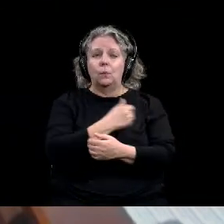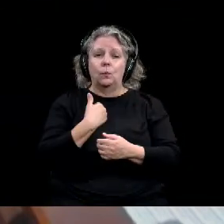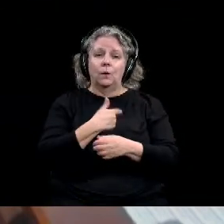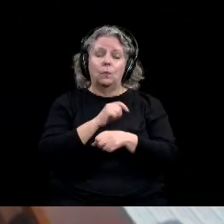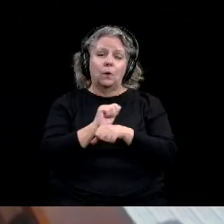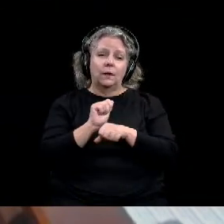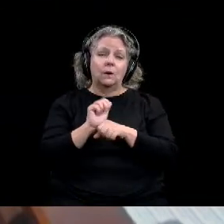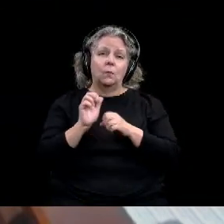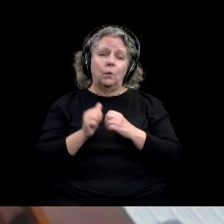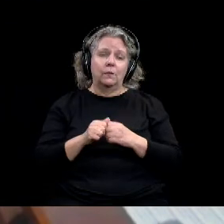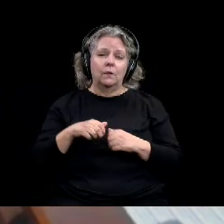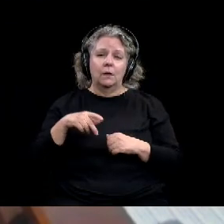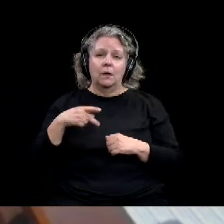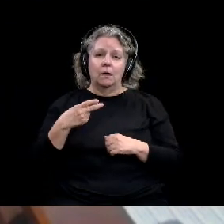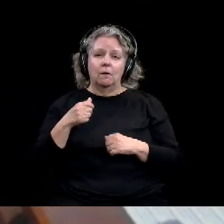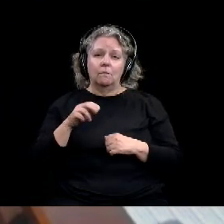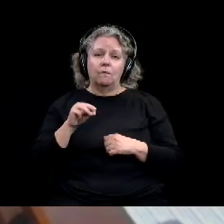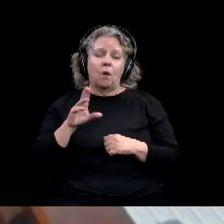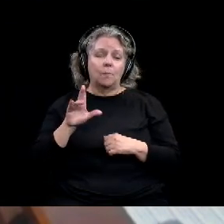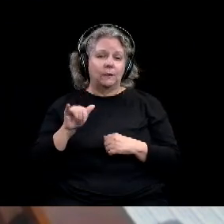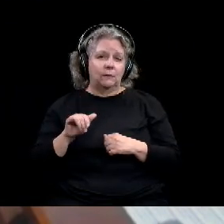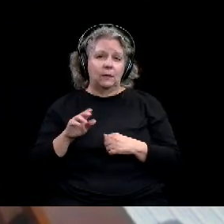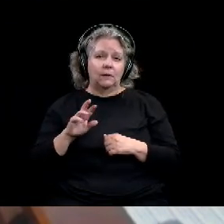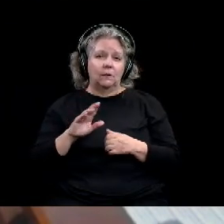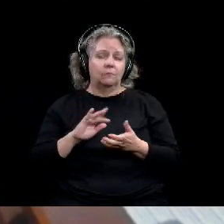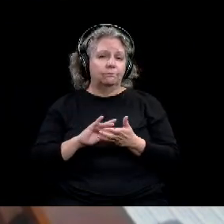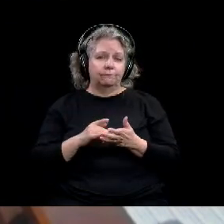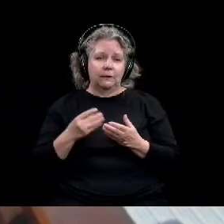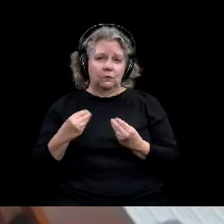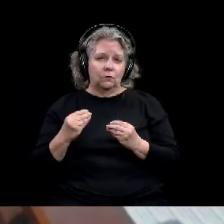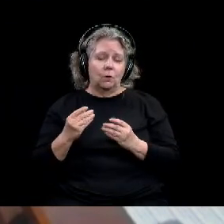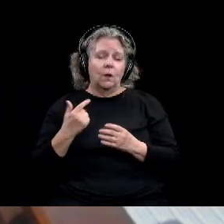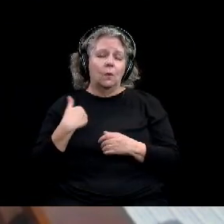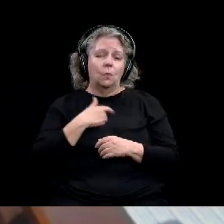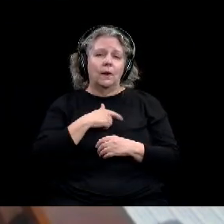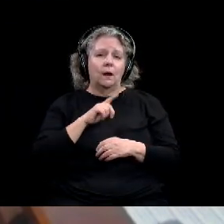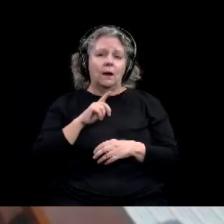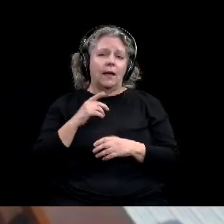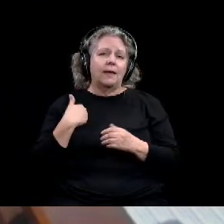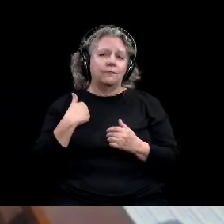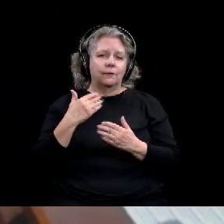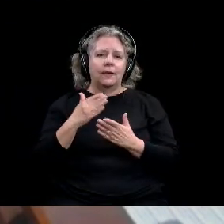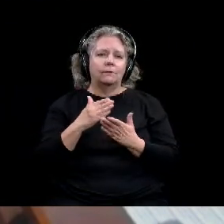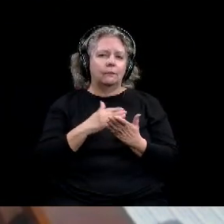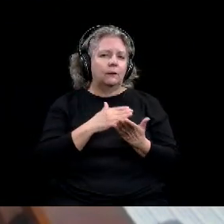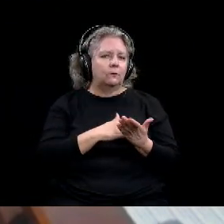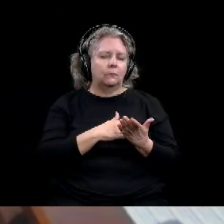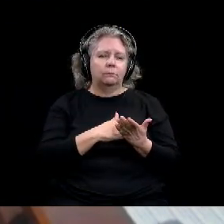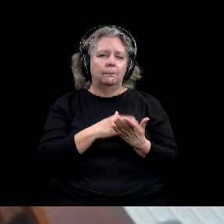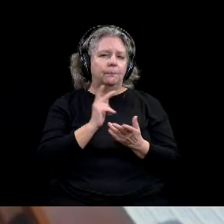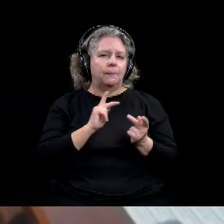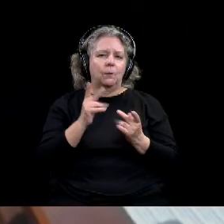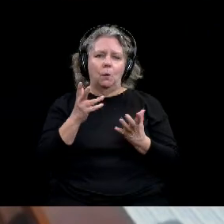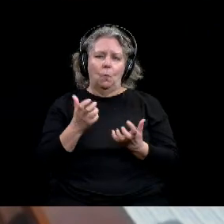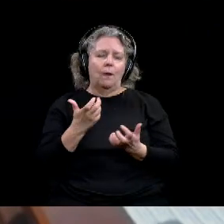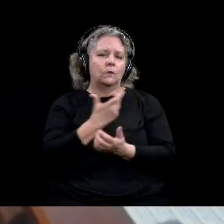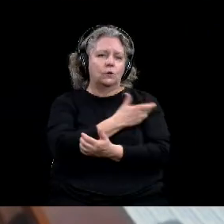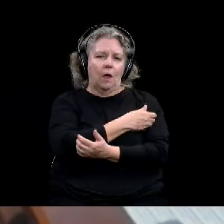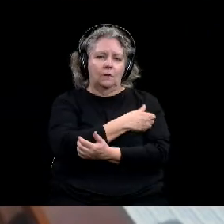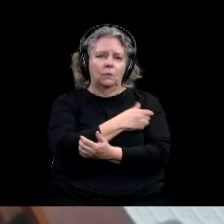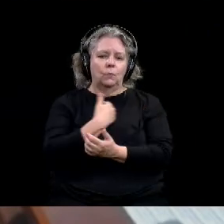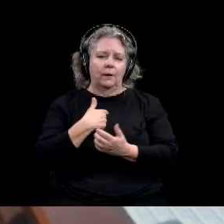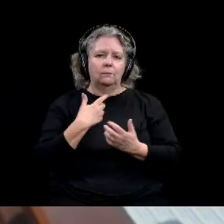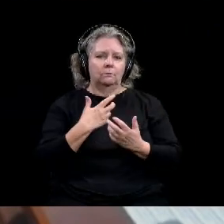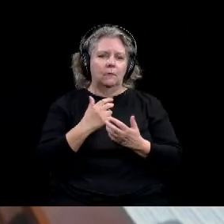are requesting vaccination as well. So we will work internally to build a system that allows us to